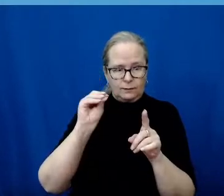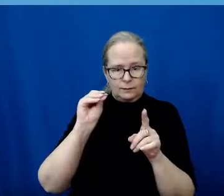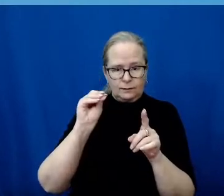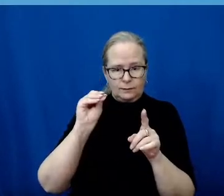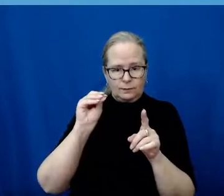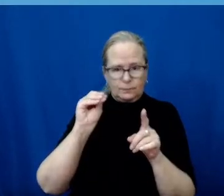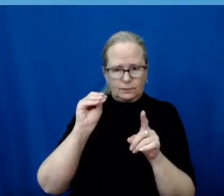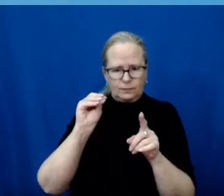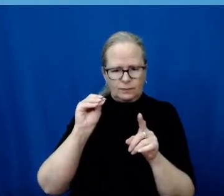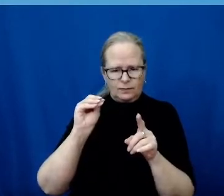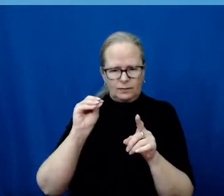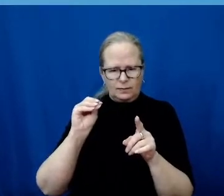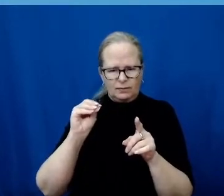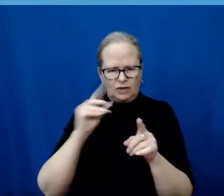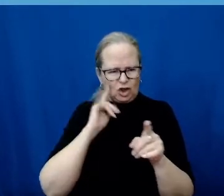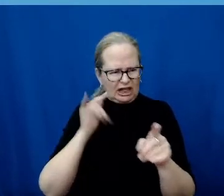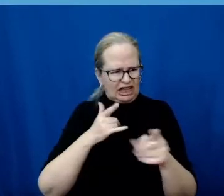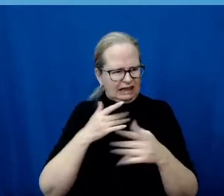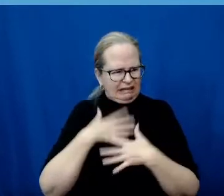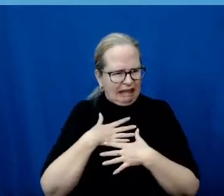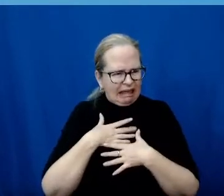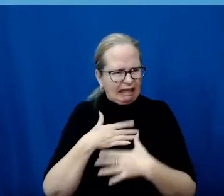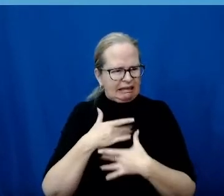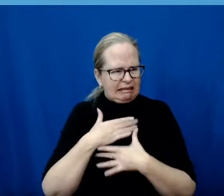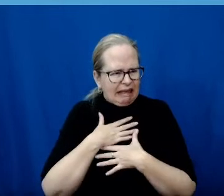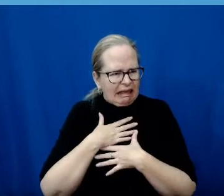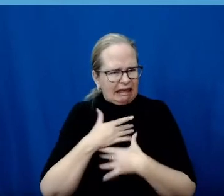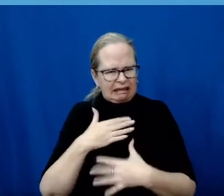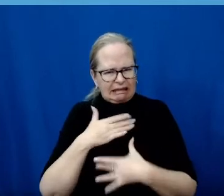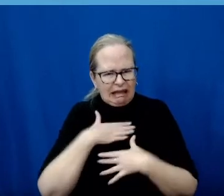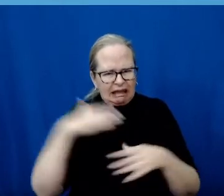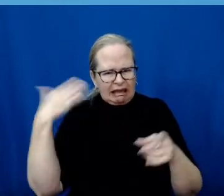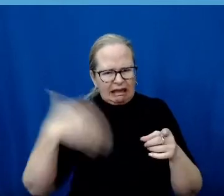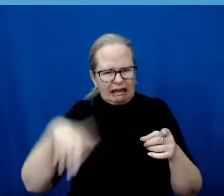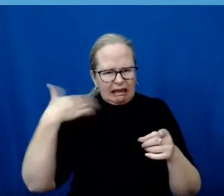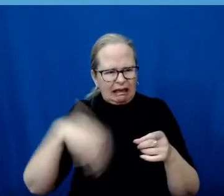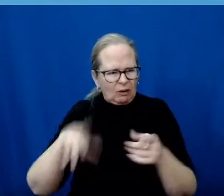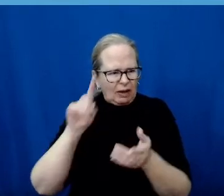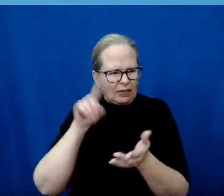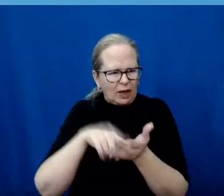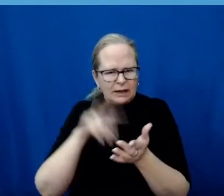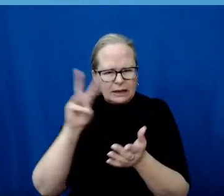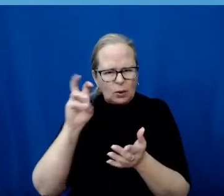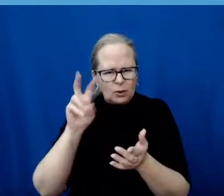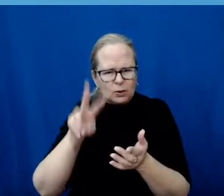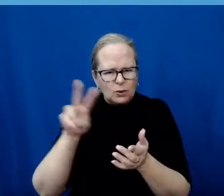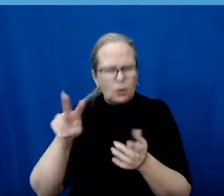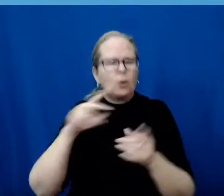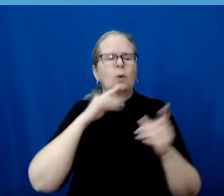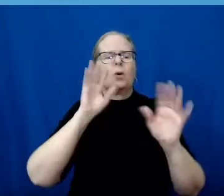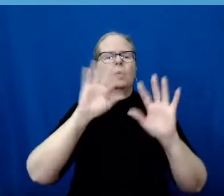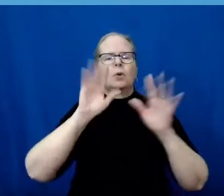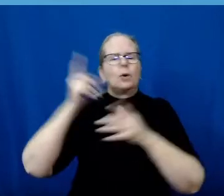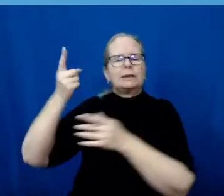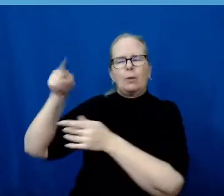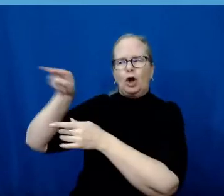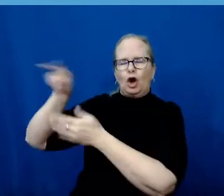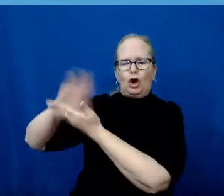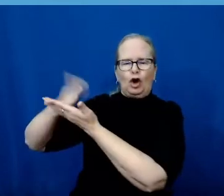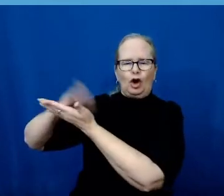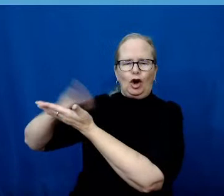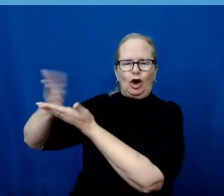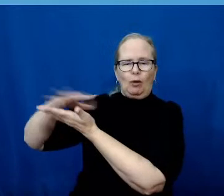think 1600. I think someone's cooking with gas upstairs. It's Yeah. So there's a lot of, it's a